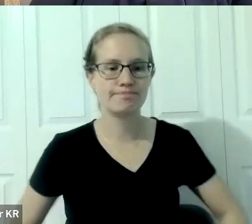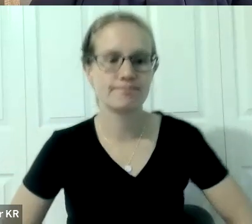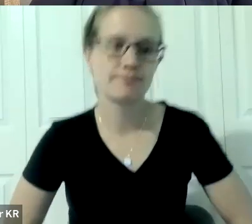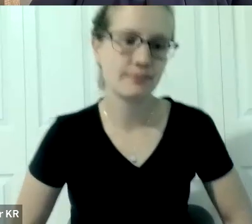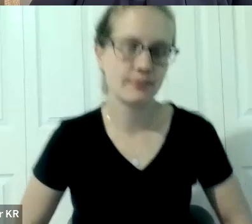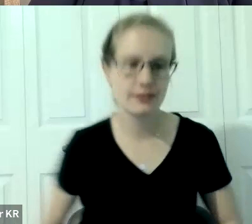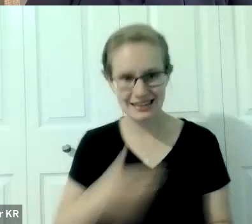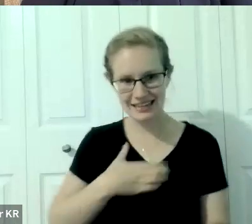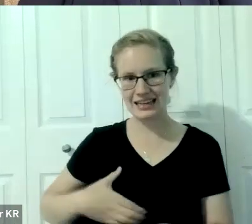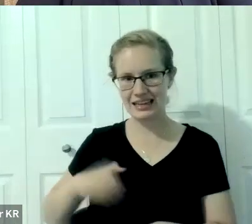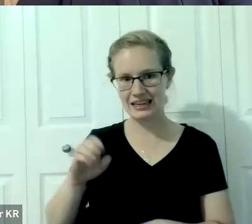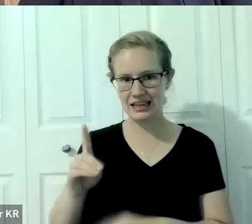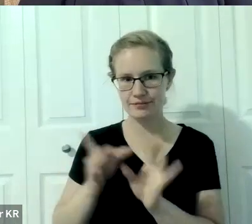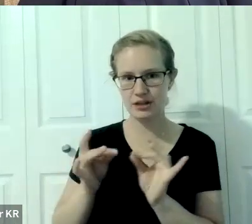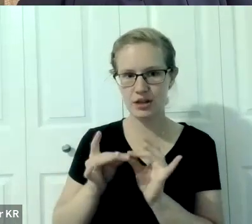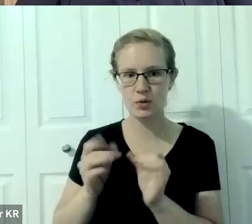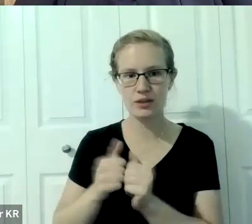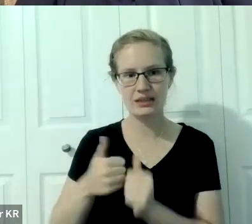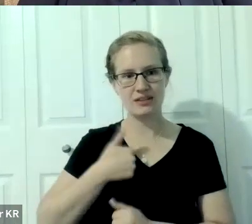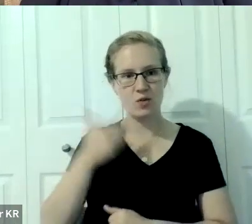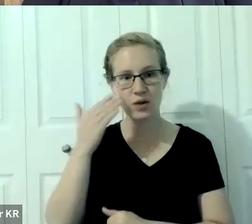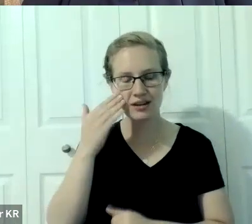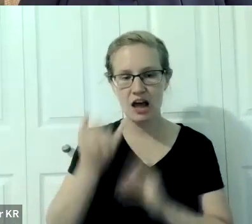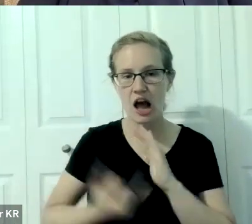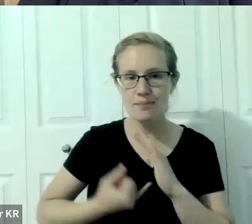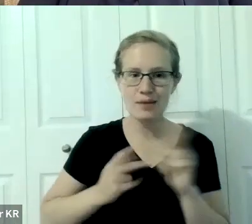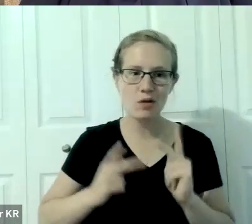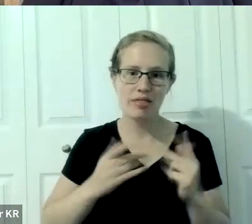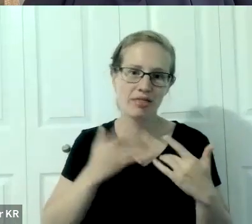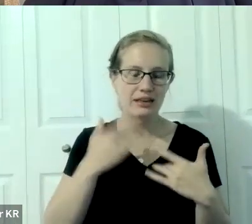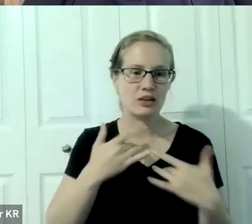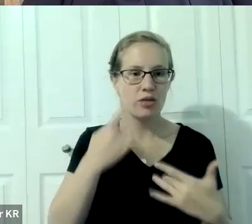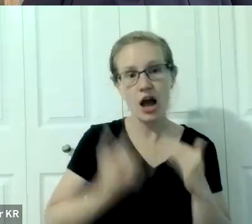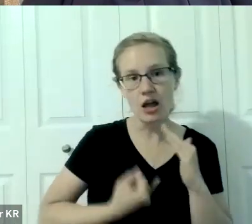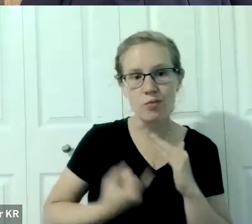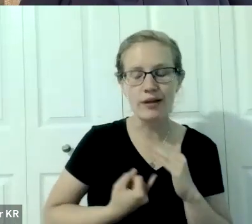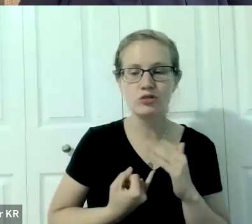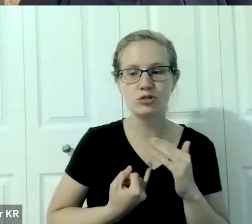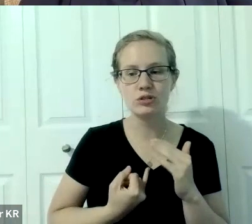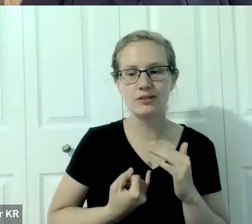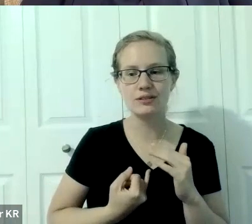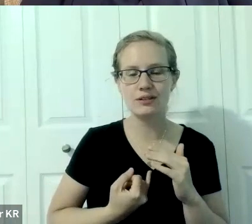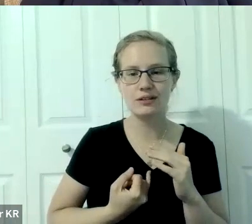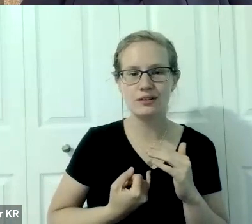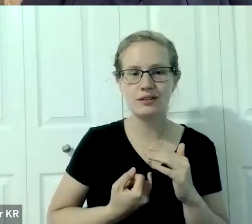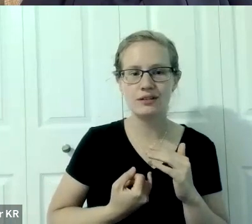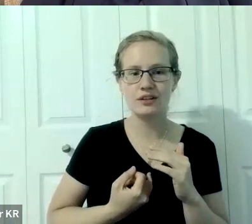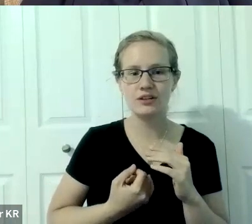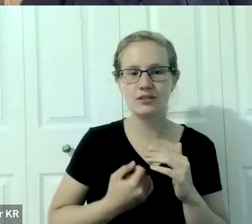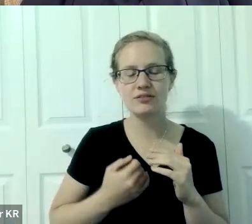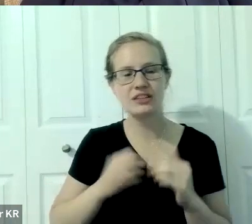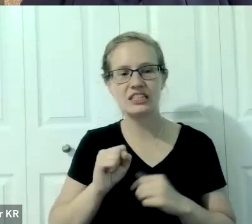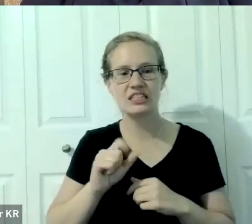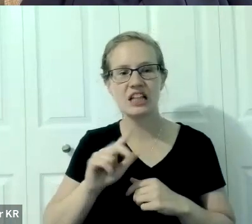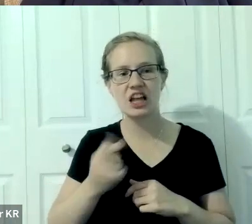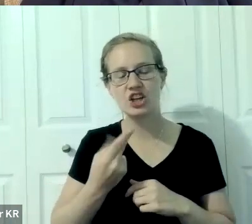with the self-awareness, you know, isolate, and people tend to think with depression, you get sluggish and